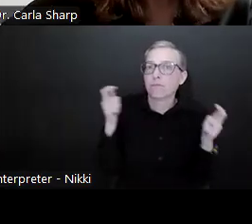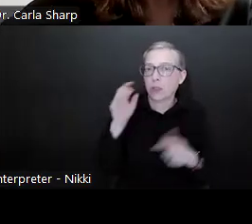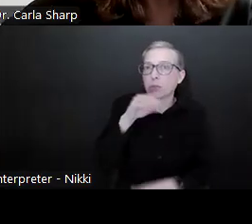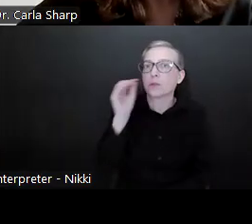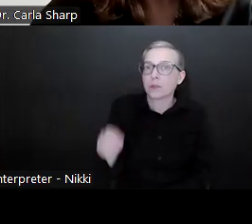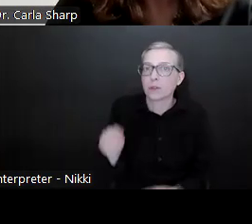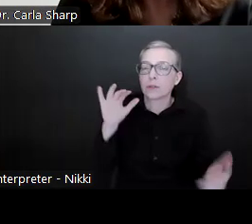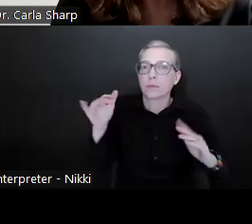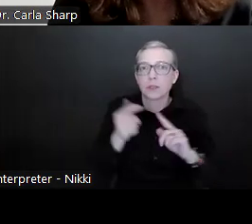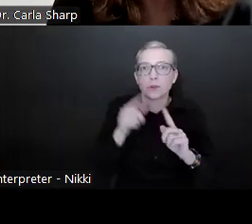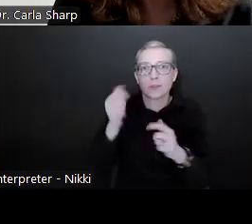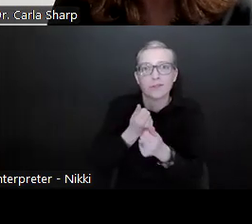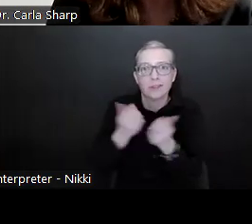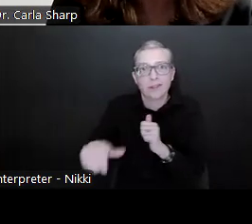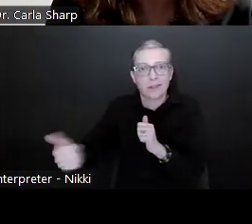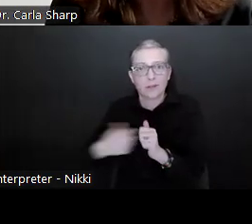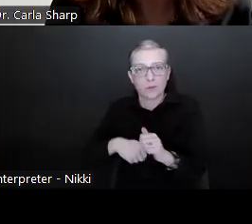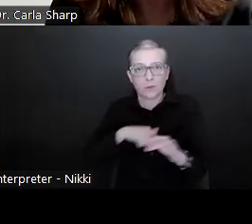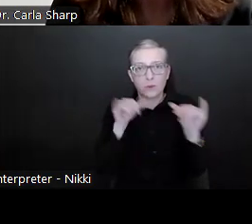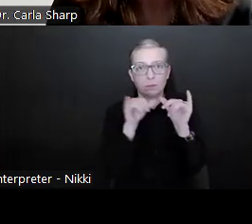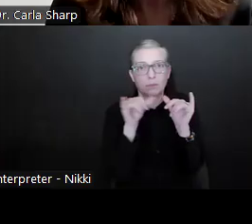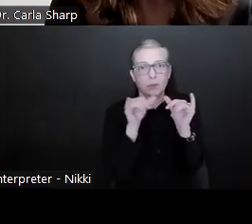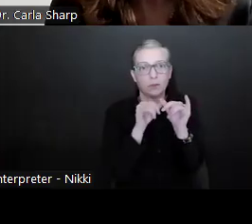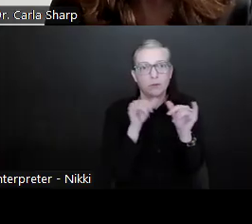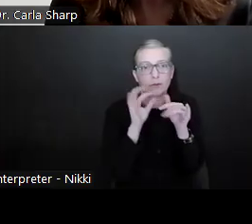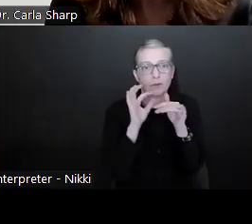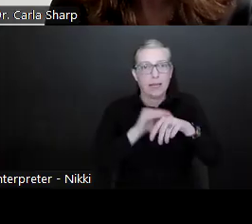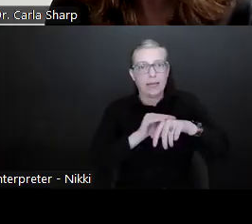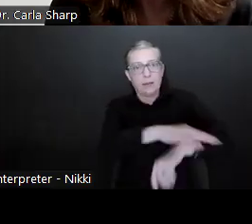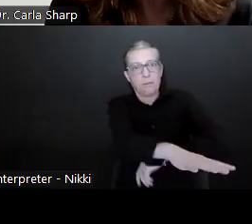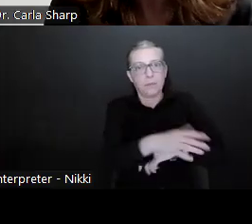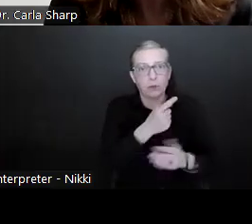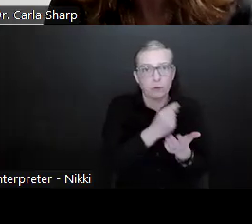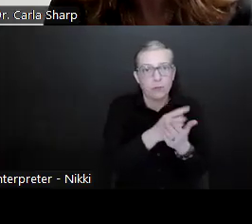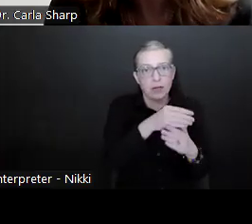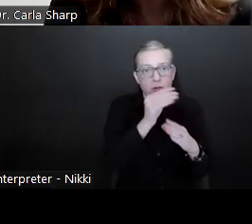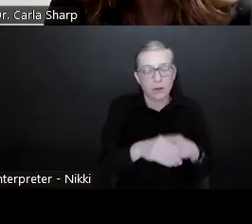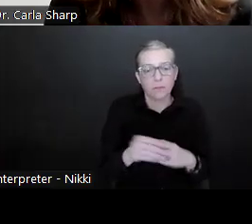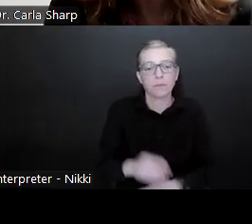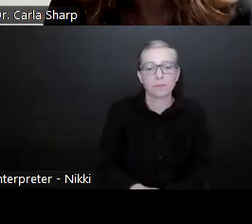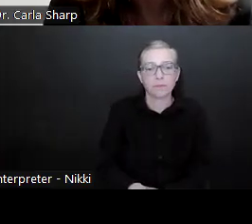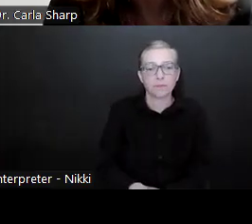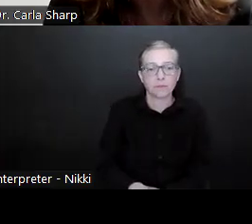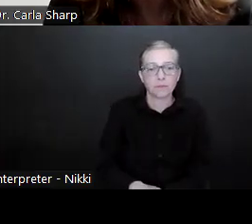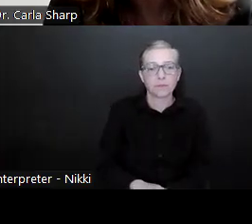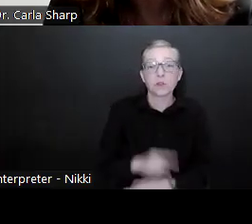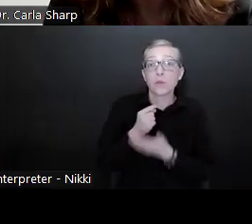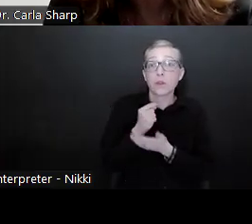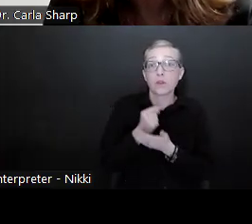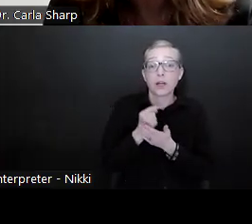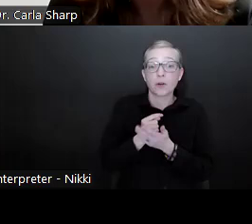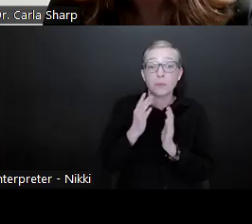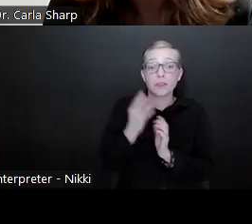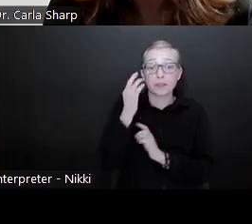for the treatment outcome. So therapist factors, about 5 to 9% of the variance in treatment outcomes